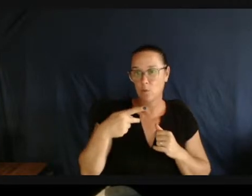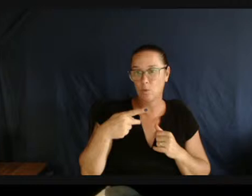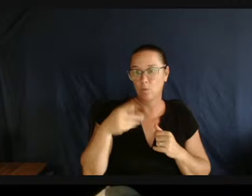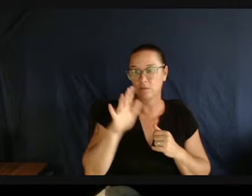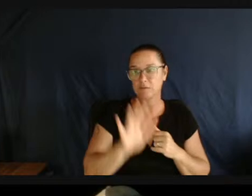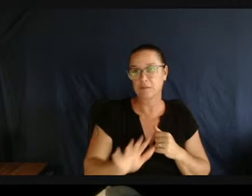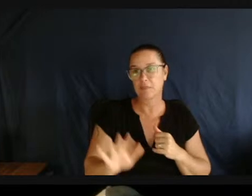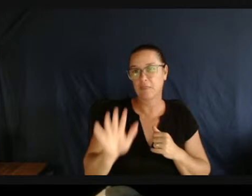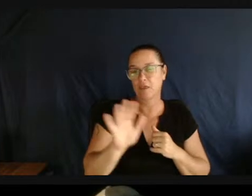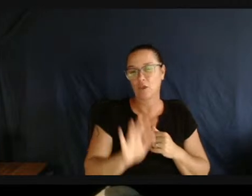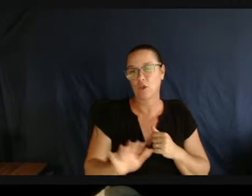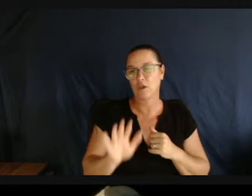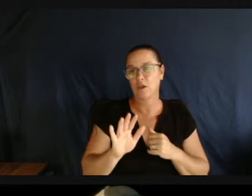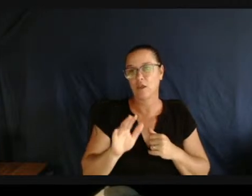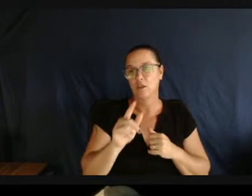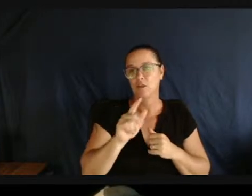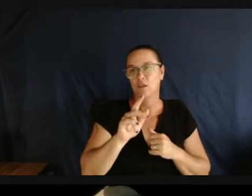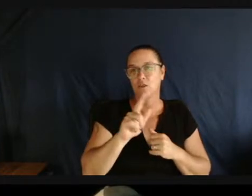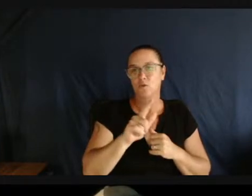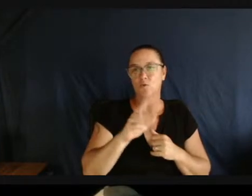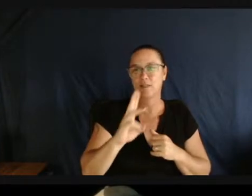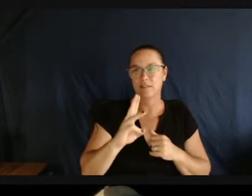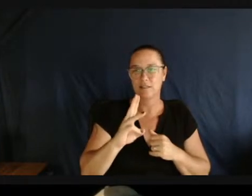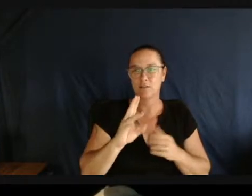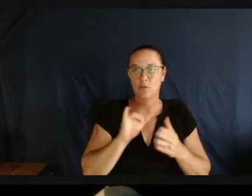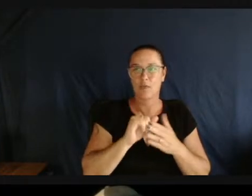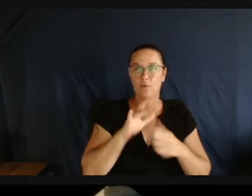where it ends on the 26th. So this is that earthquake